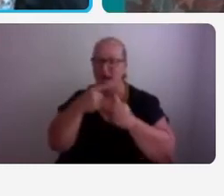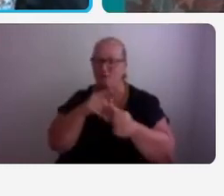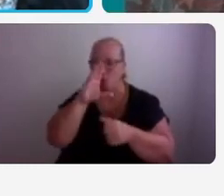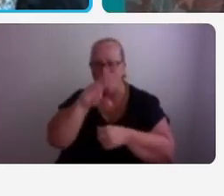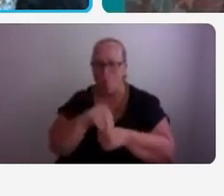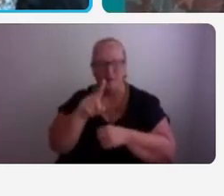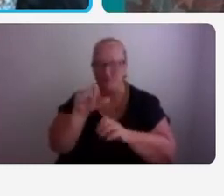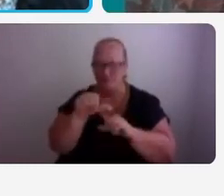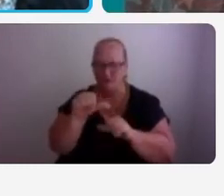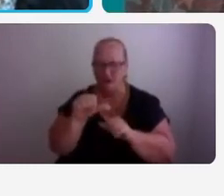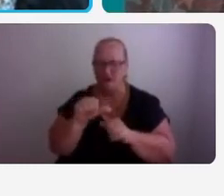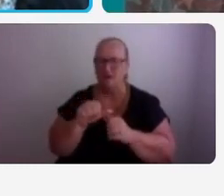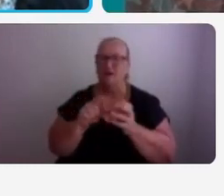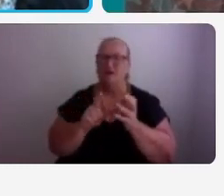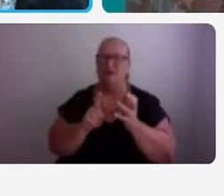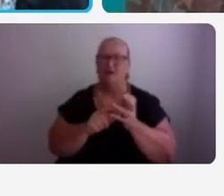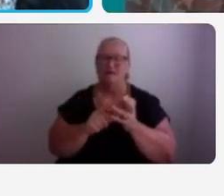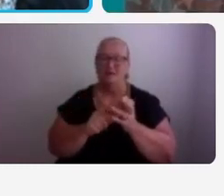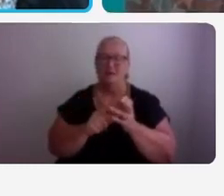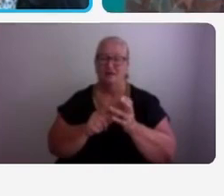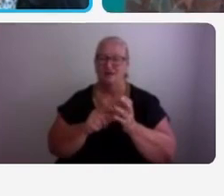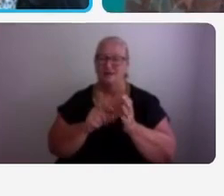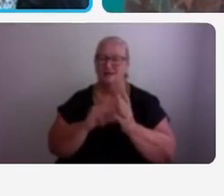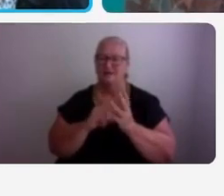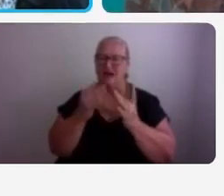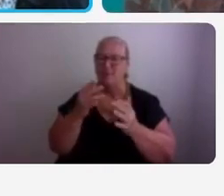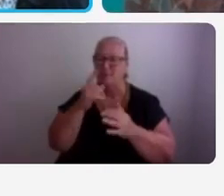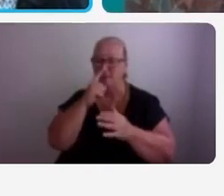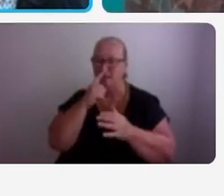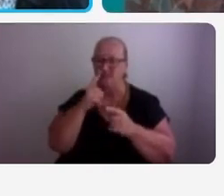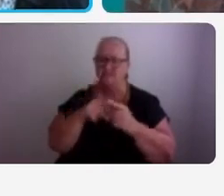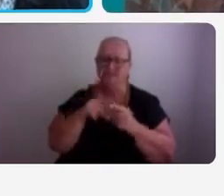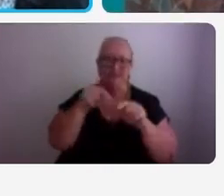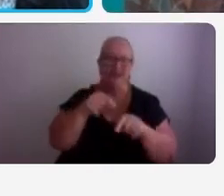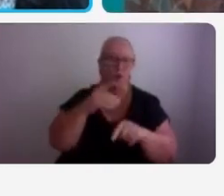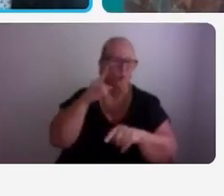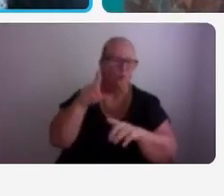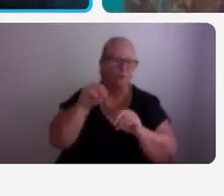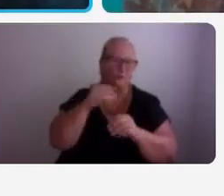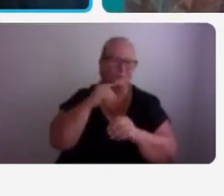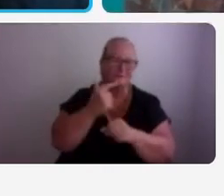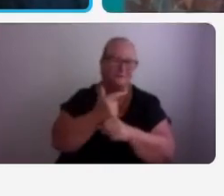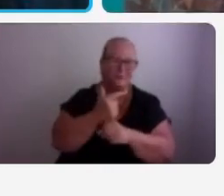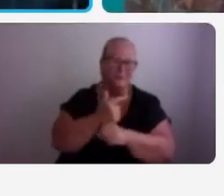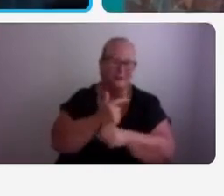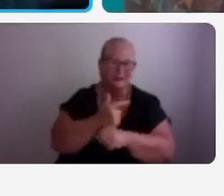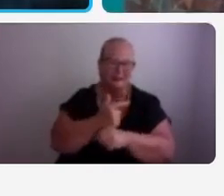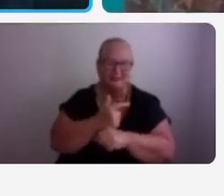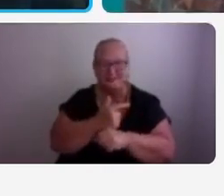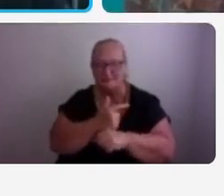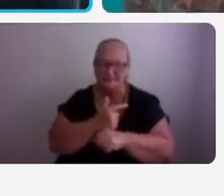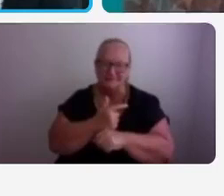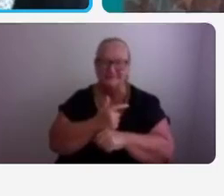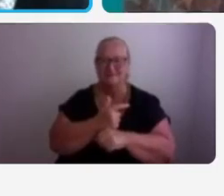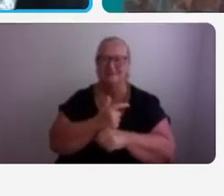that's good. And the third is how many people are left after you've stopped speaking. So it's really disheartening to